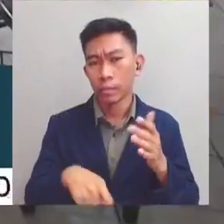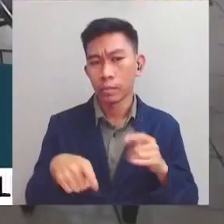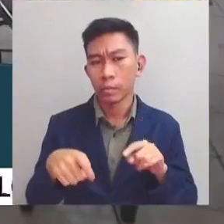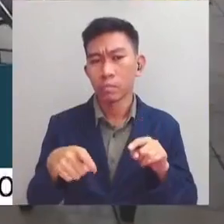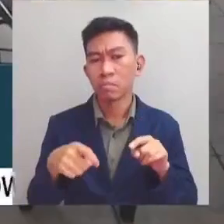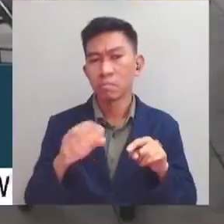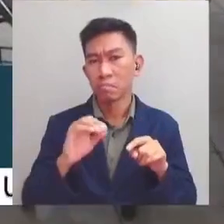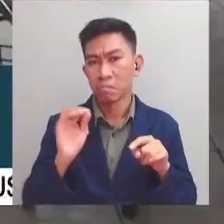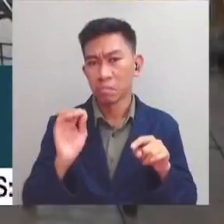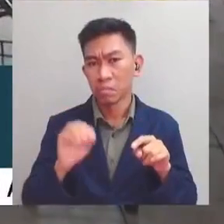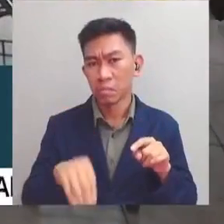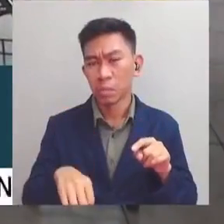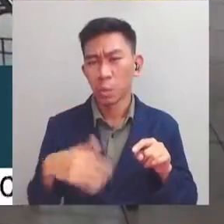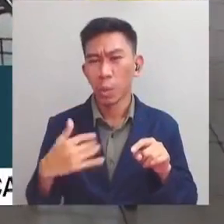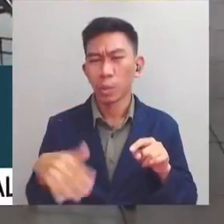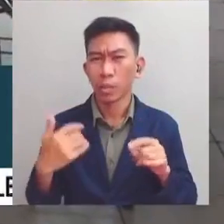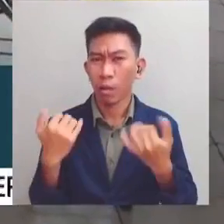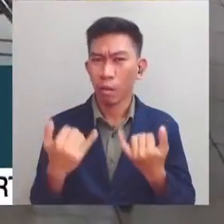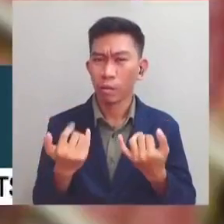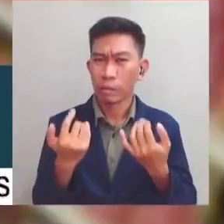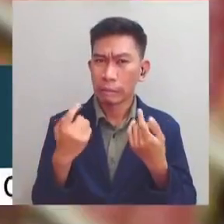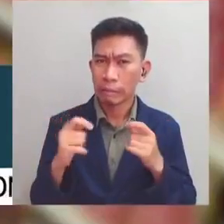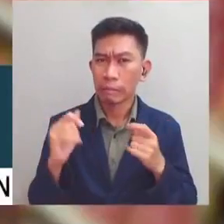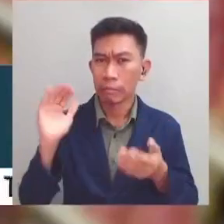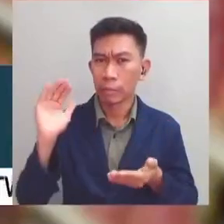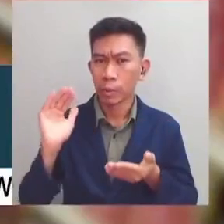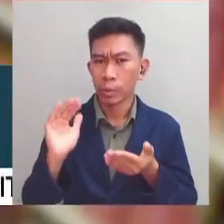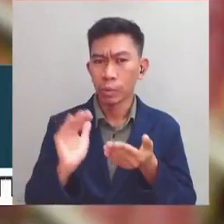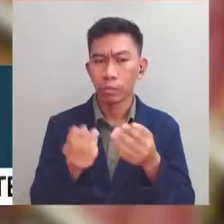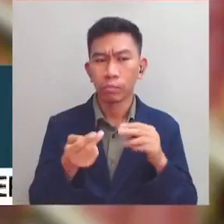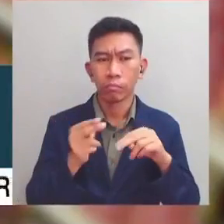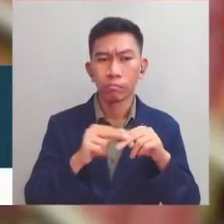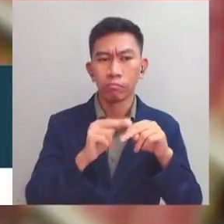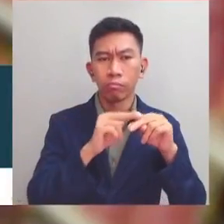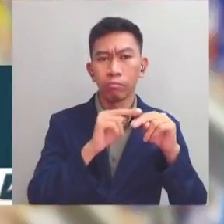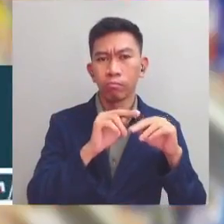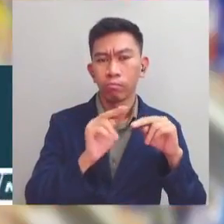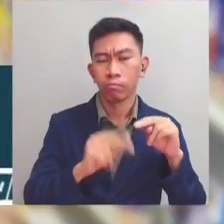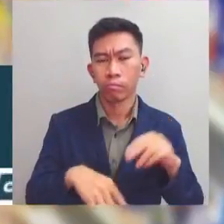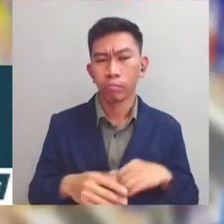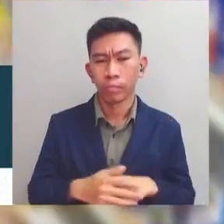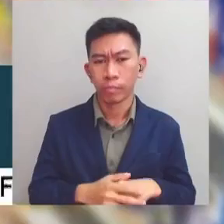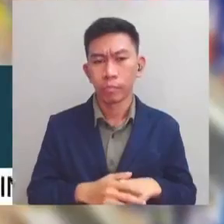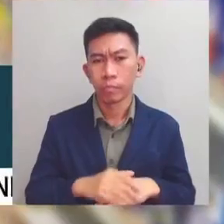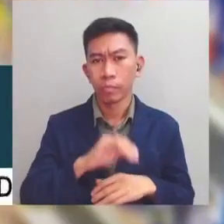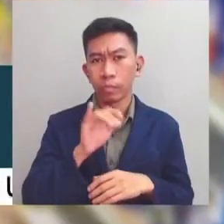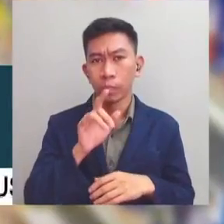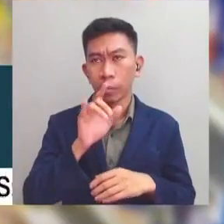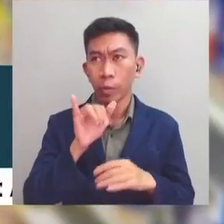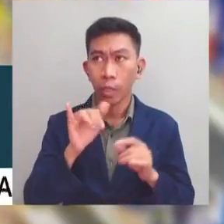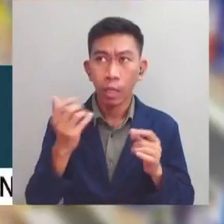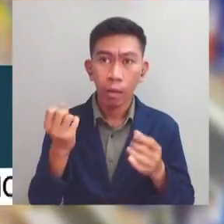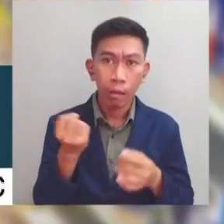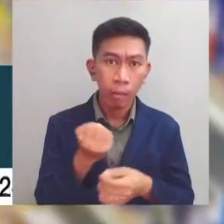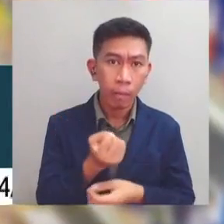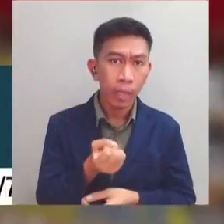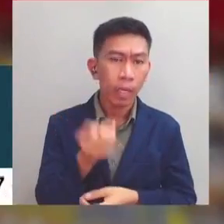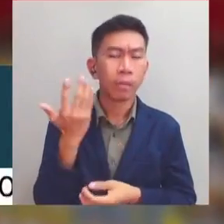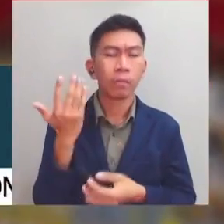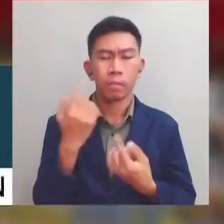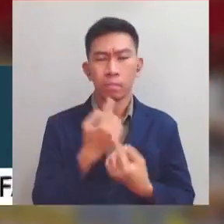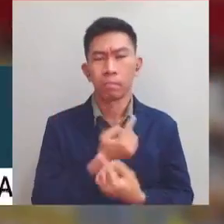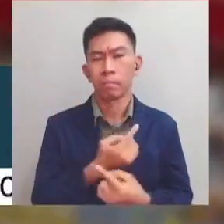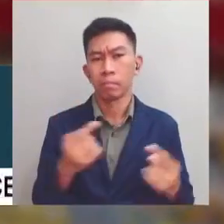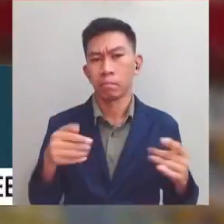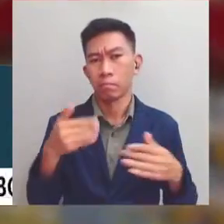fight inflation. The official reading for the July inflation rate is set to be released August 4th, and the BSP's next policy